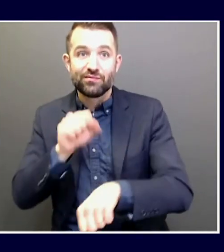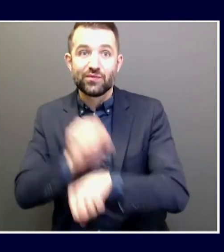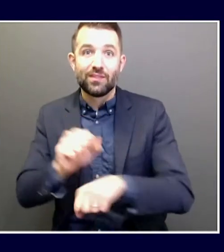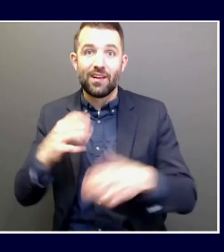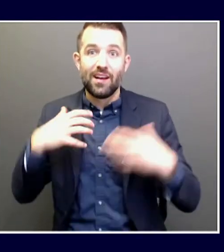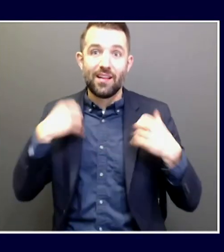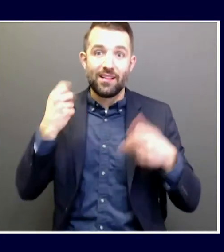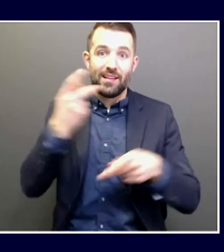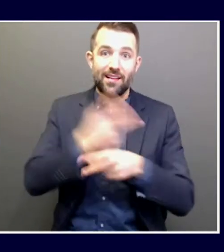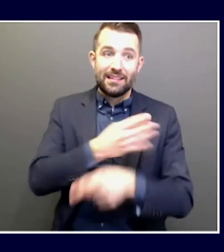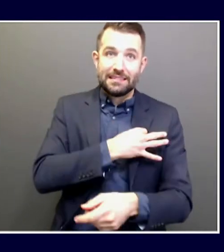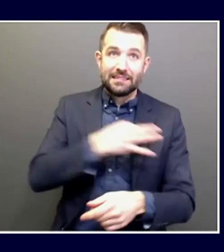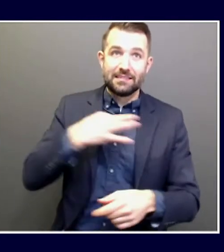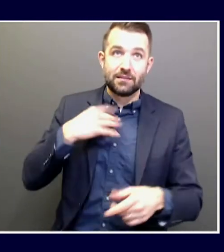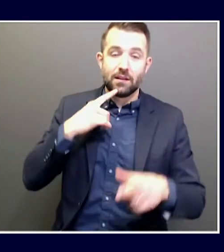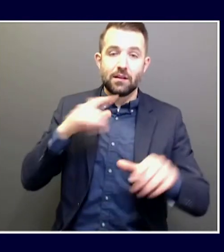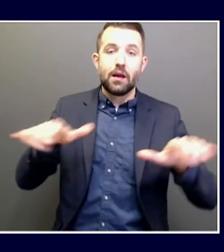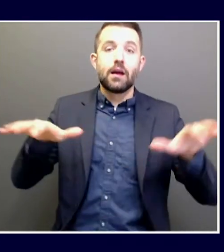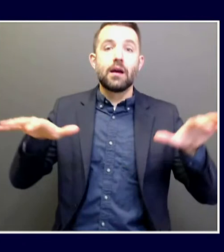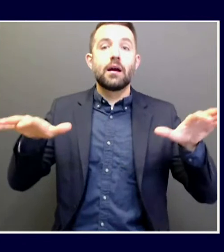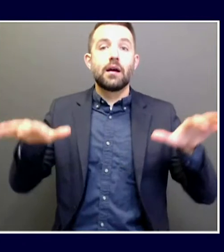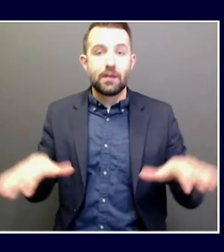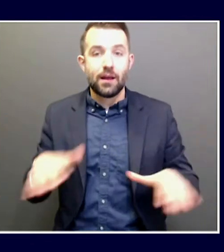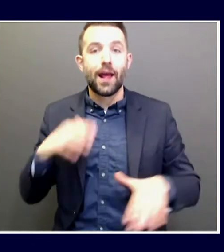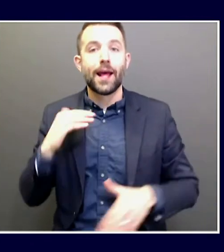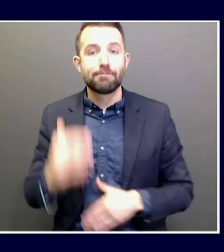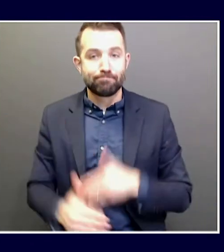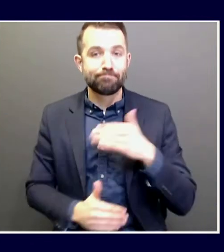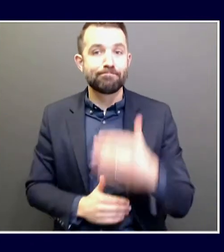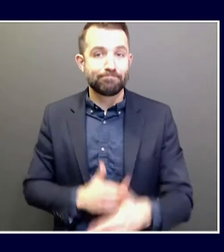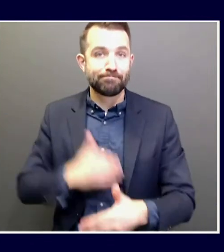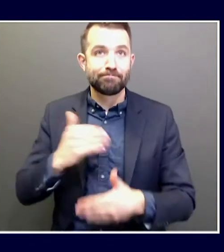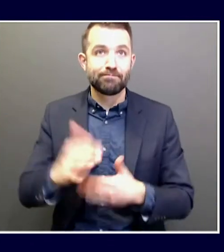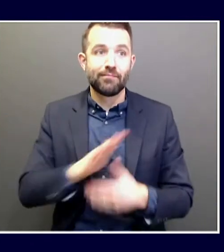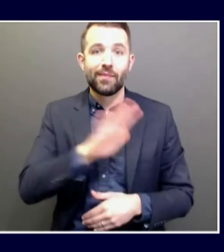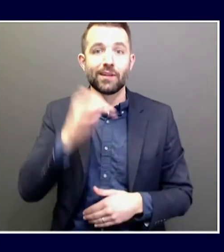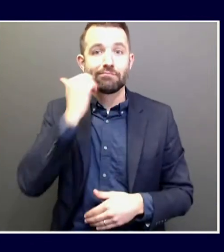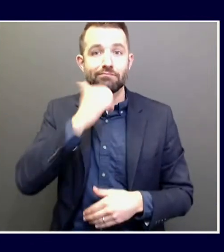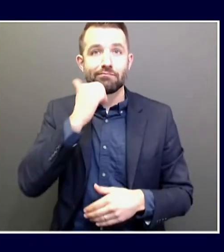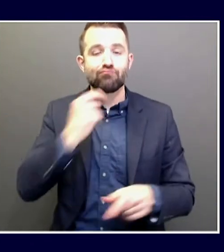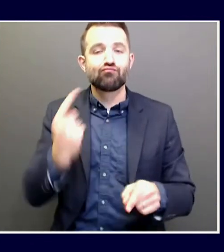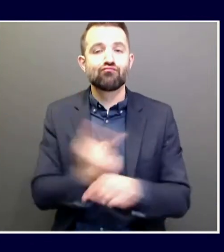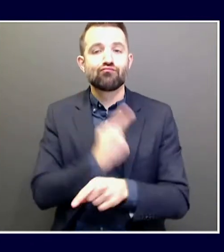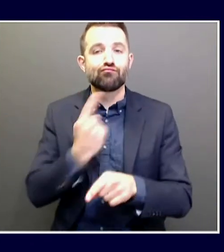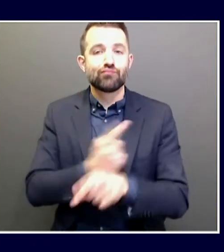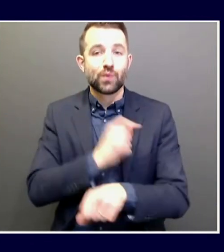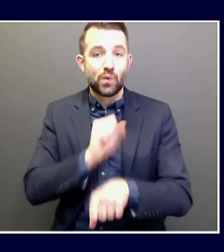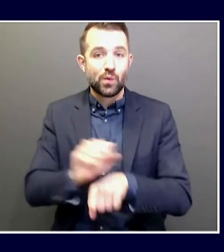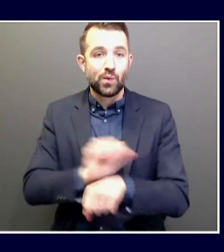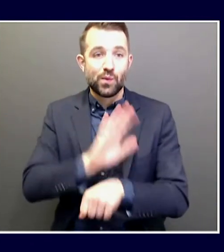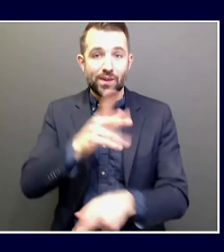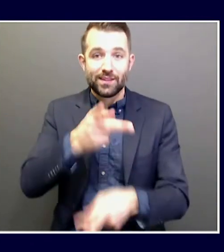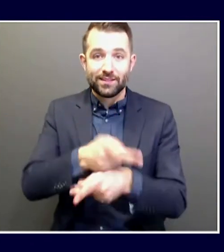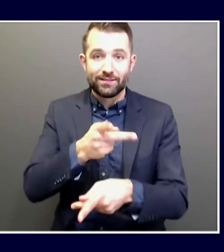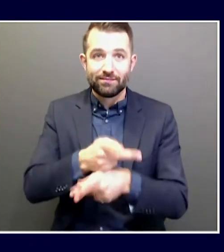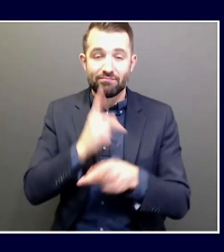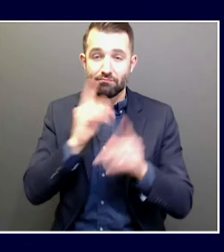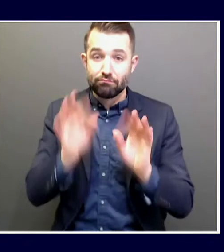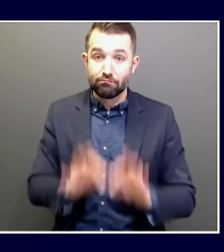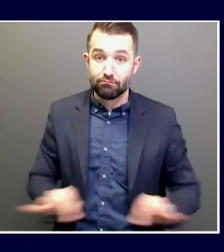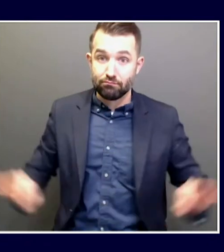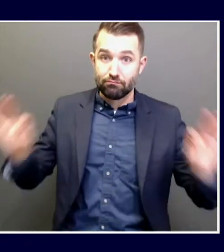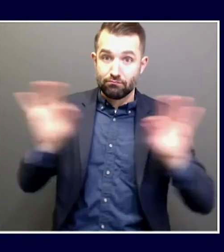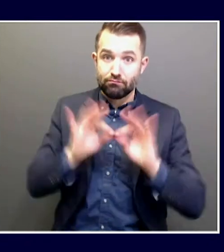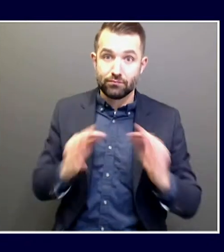also get back into the type of care that they are trained to provide. The key to that is still vaccination. As Director Shah